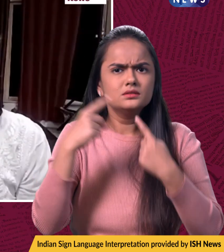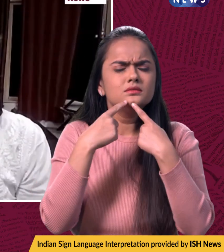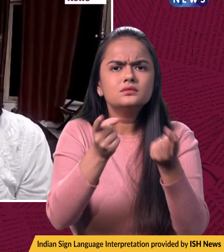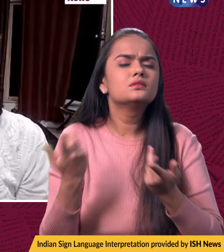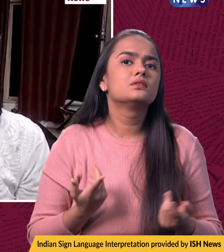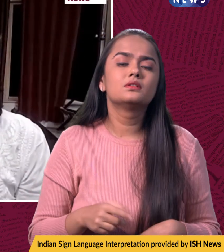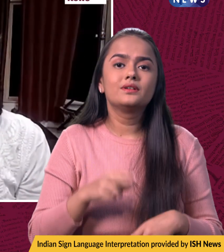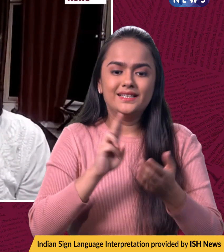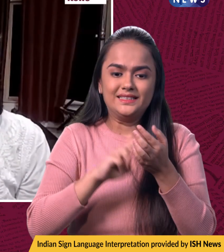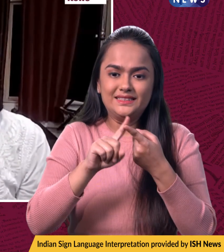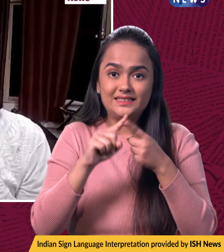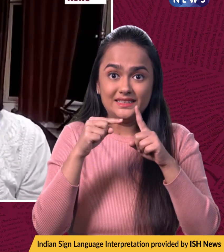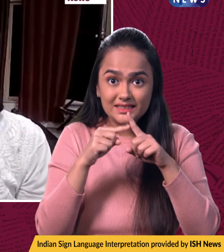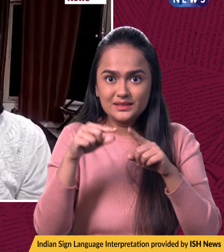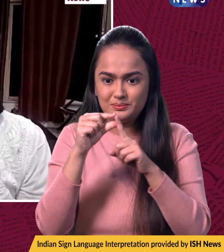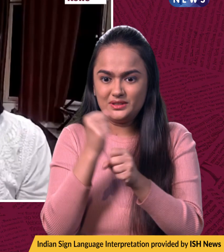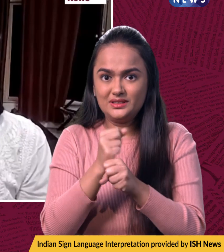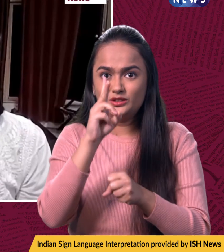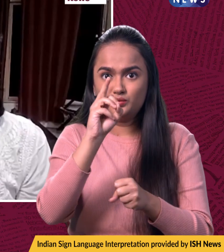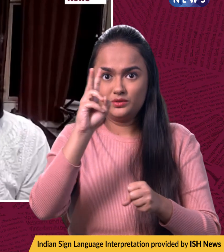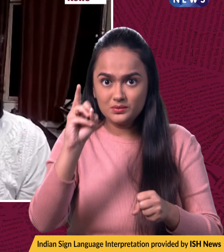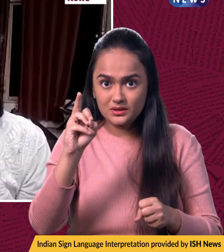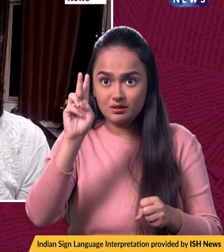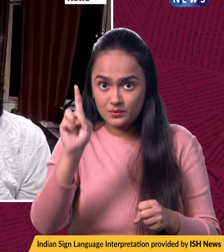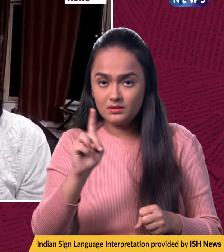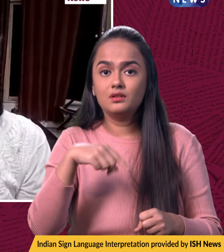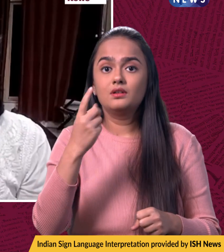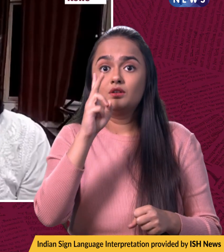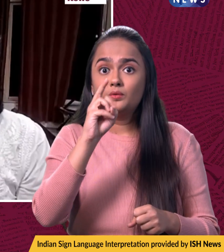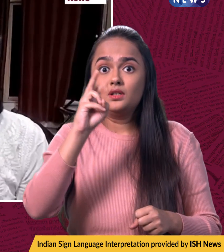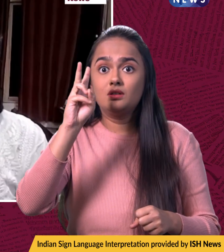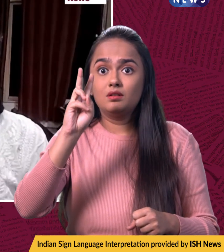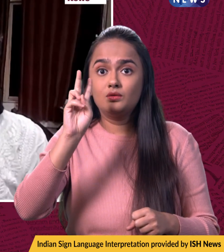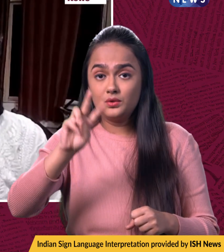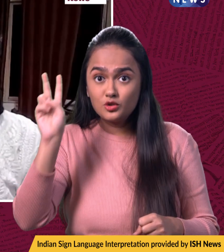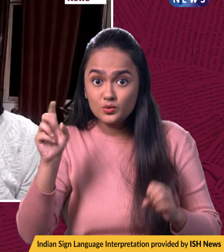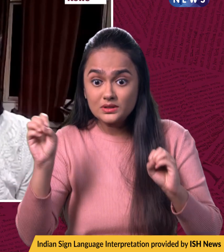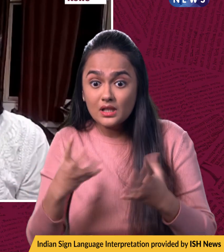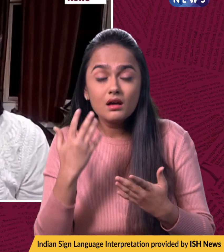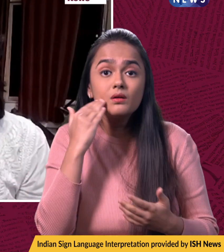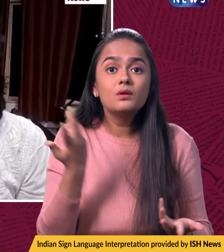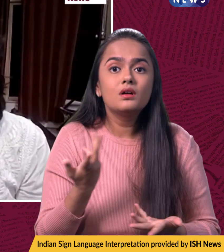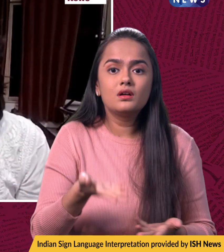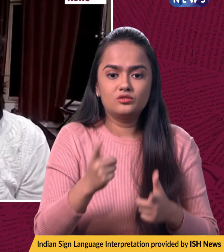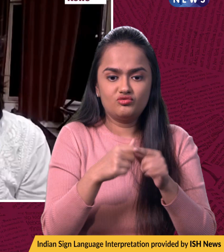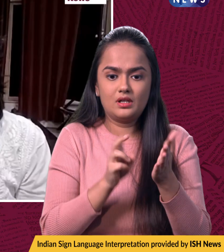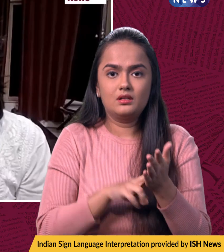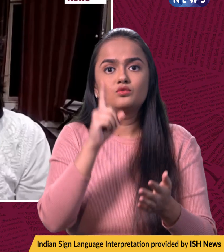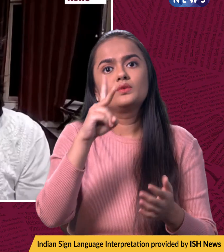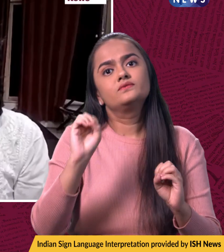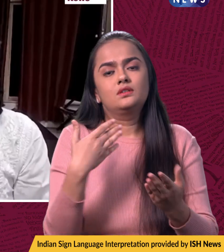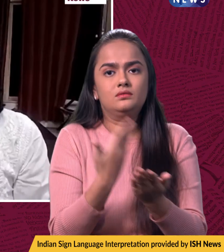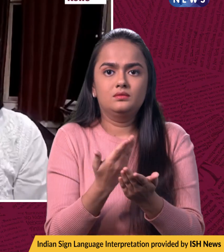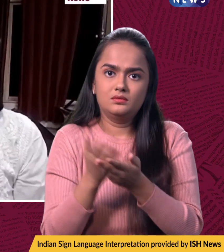Sunday has said that the NEET PG counselling for 2021-2022 will start from January 12th. And this